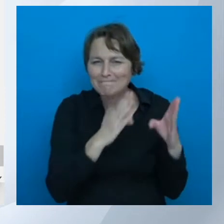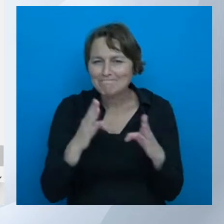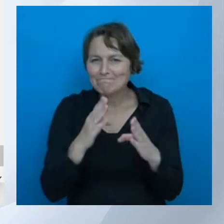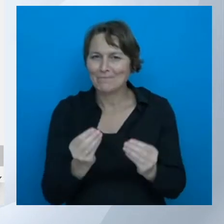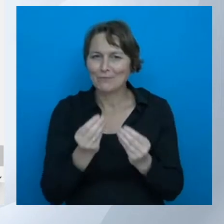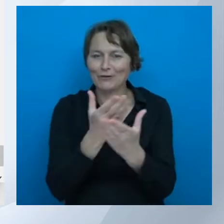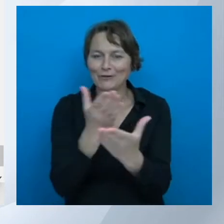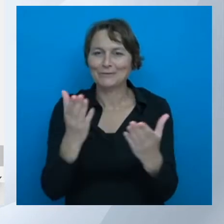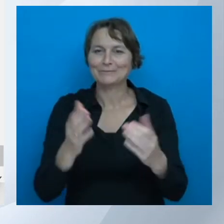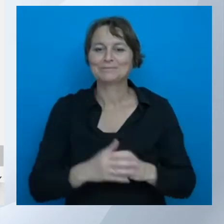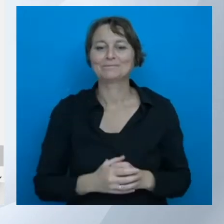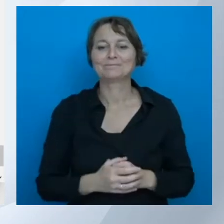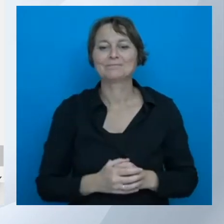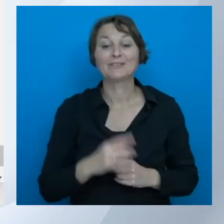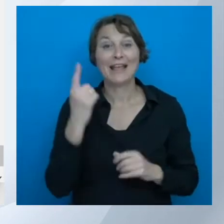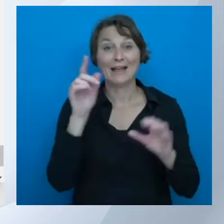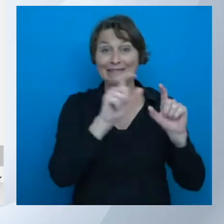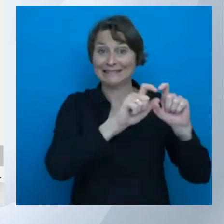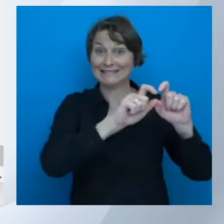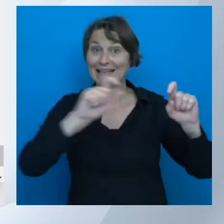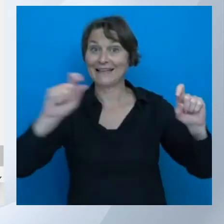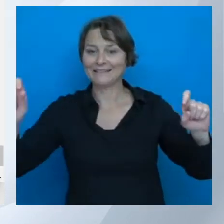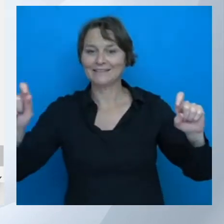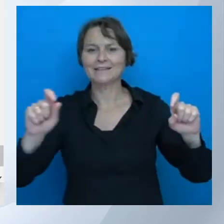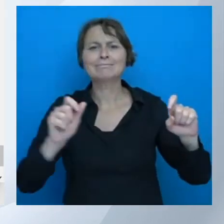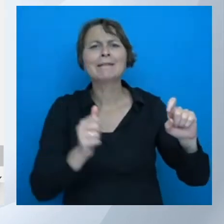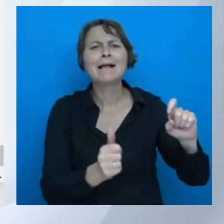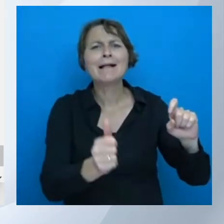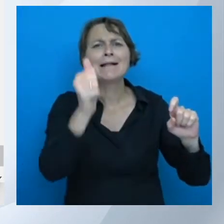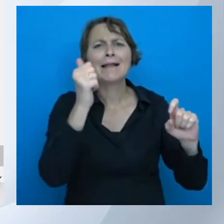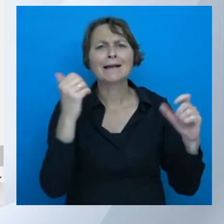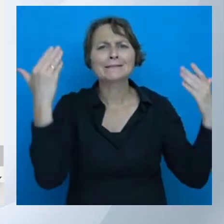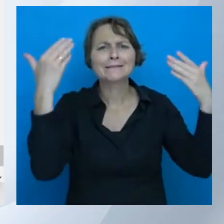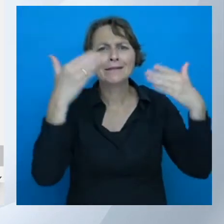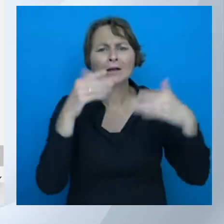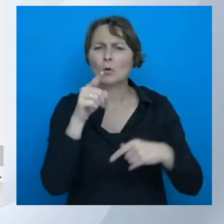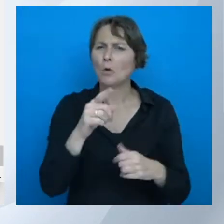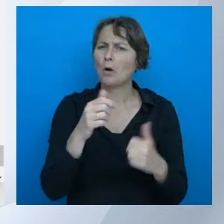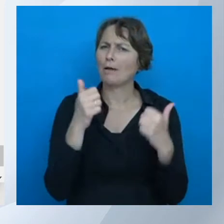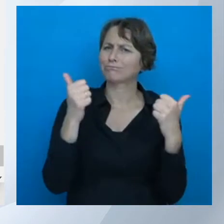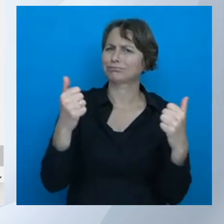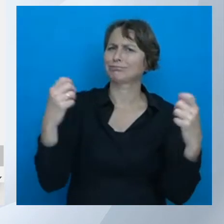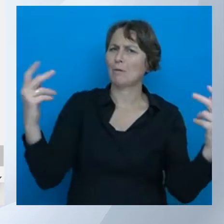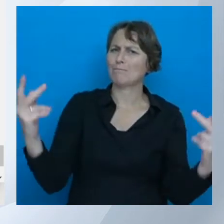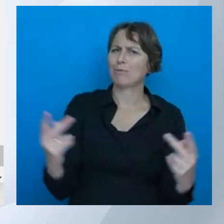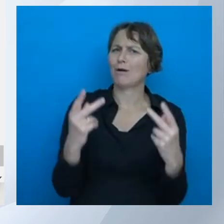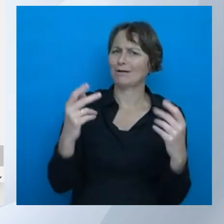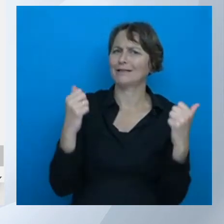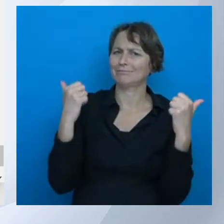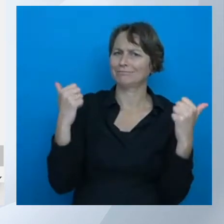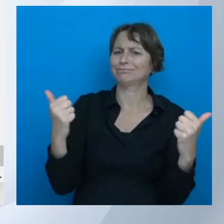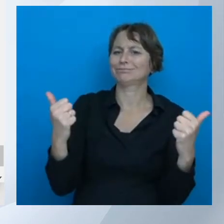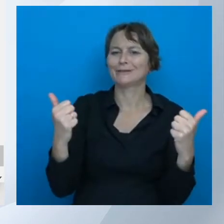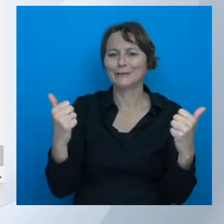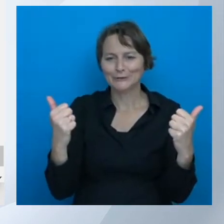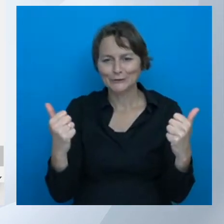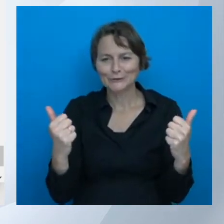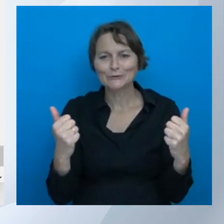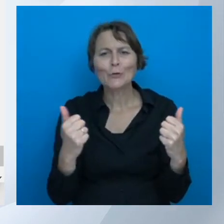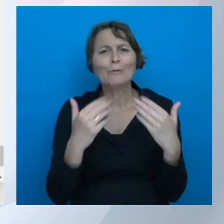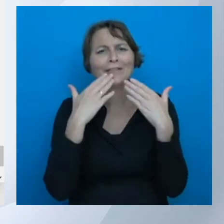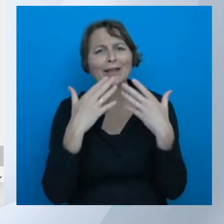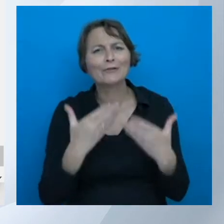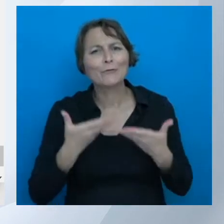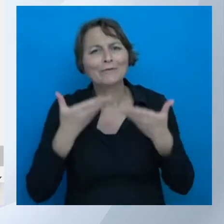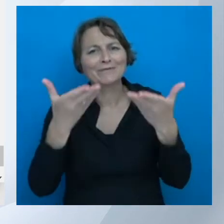your party yesterday. Thank you a lot for the invitation. And what I could do, and I hope it will work, is that I'm